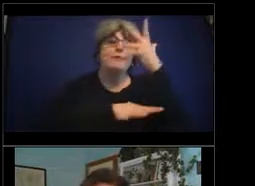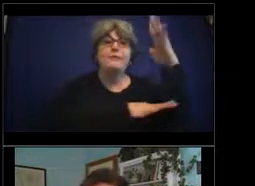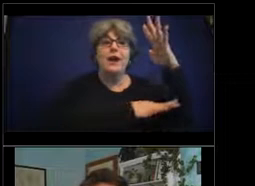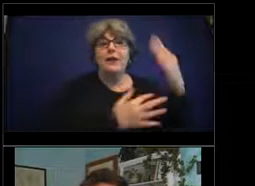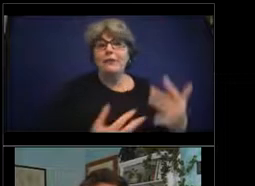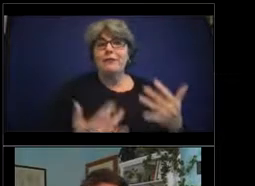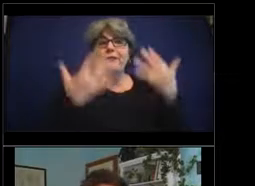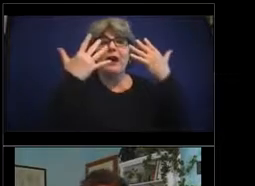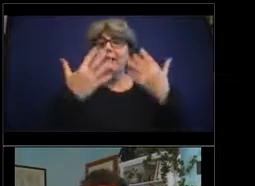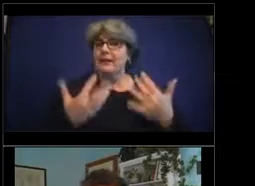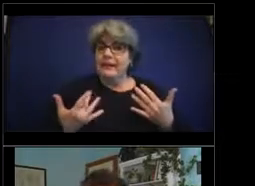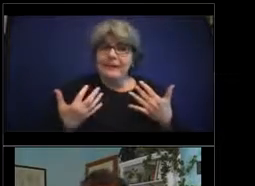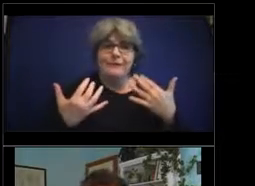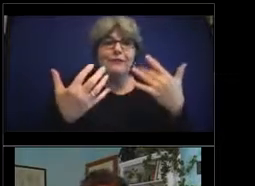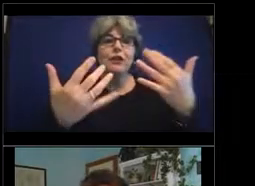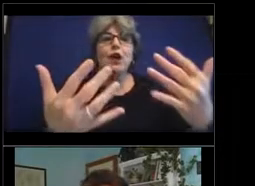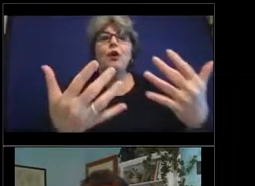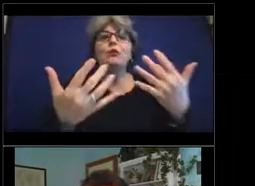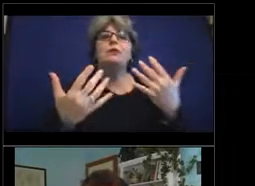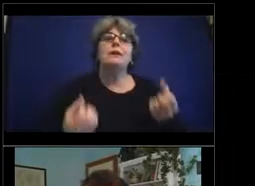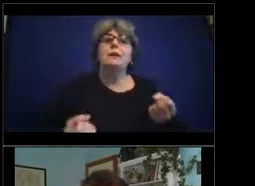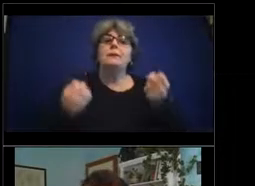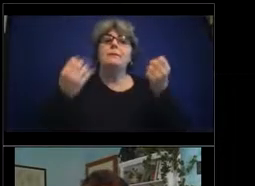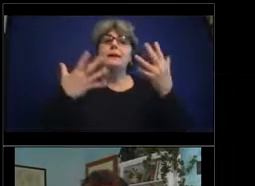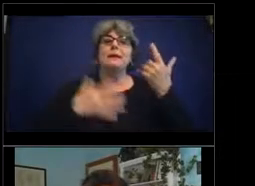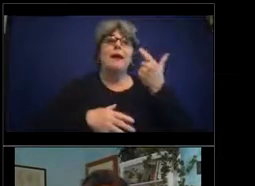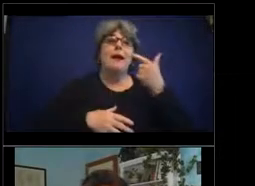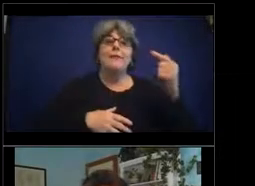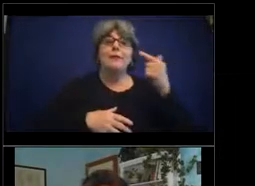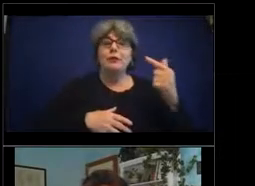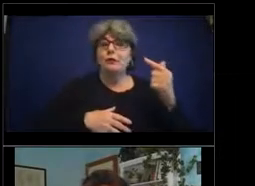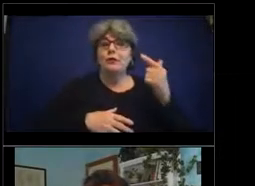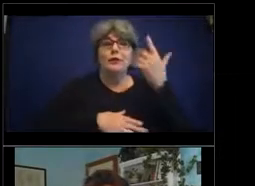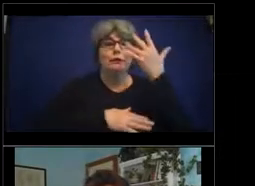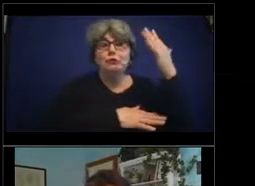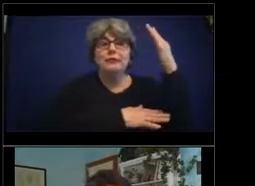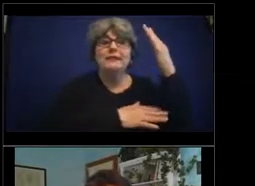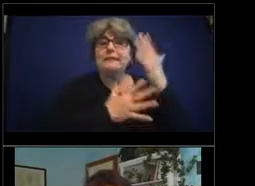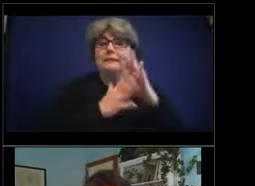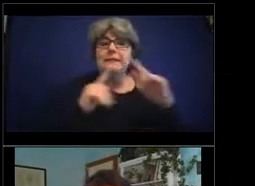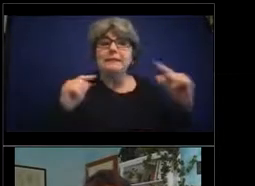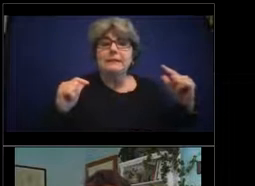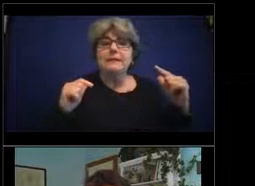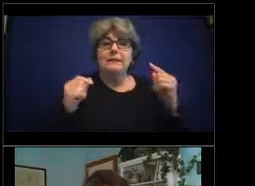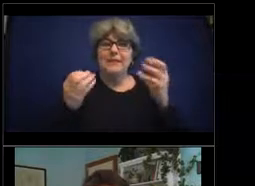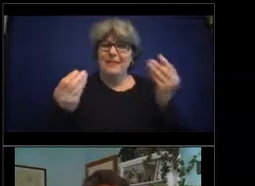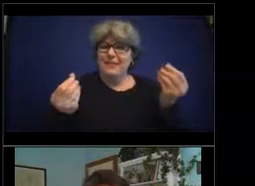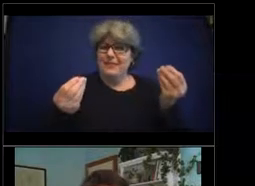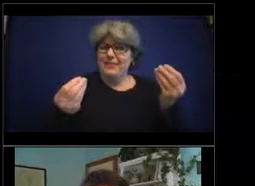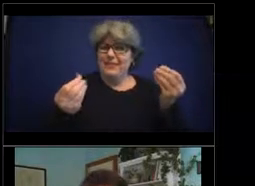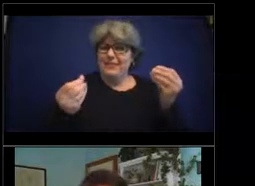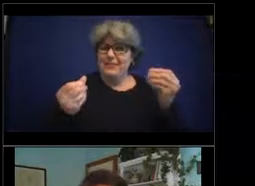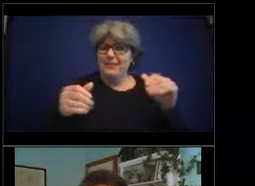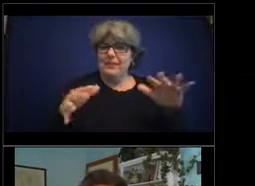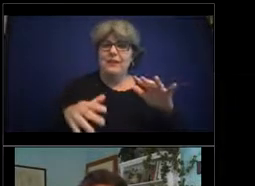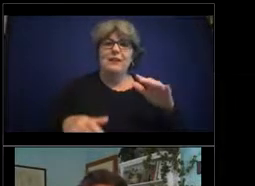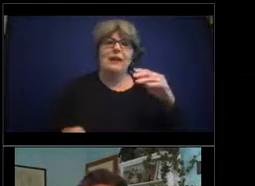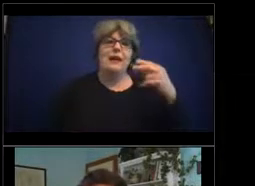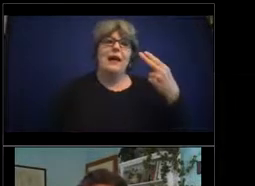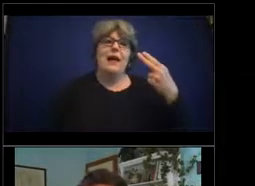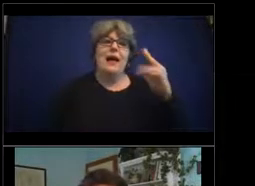through and it removes a lot of the green vegetation. And oftentimes it makes the soil what they call hydrophobic.